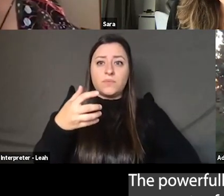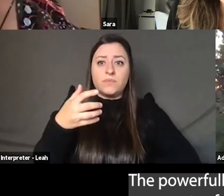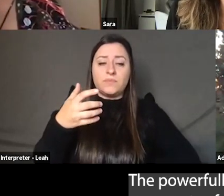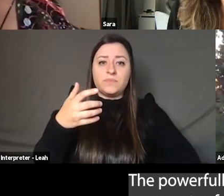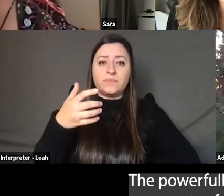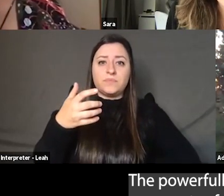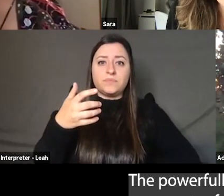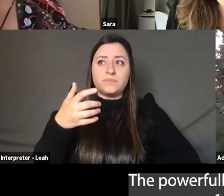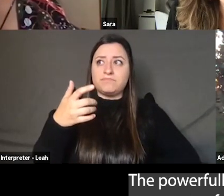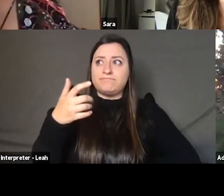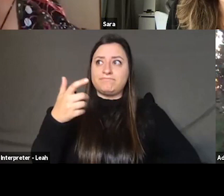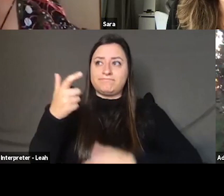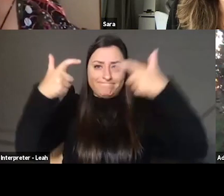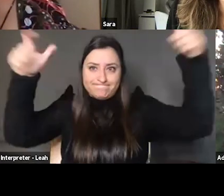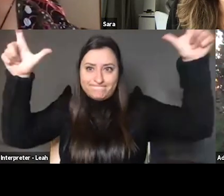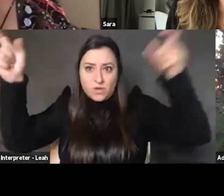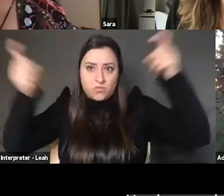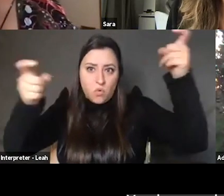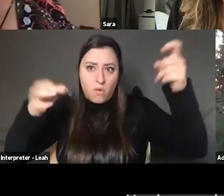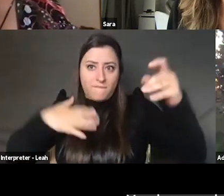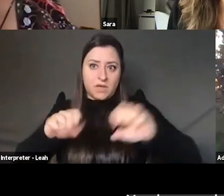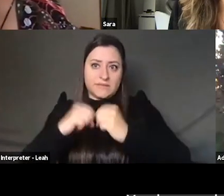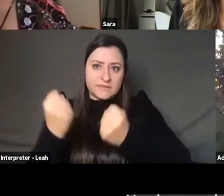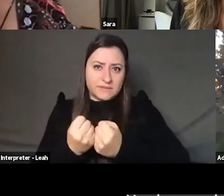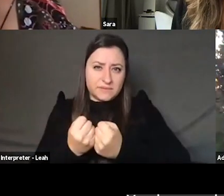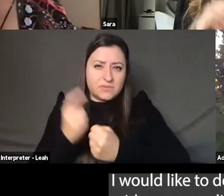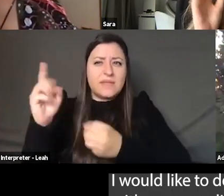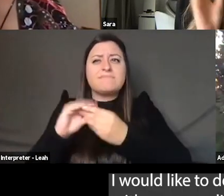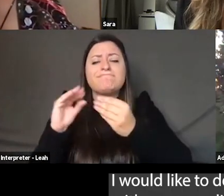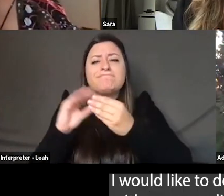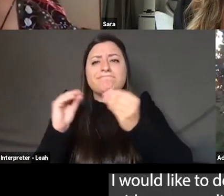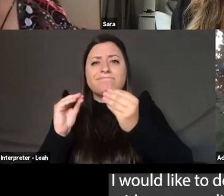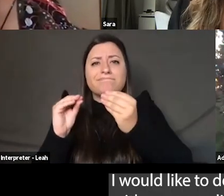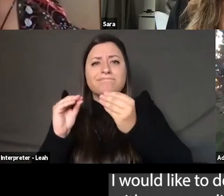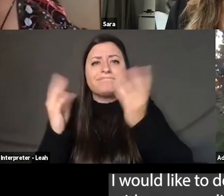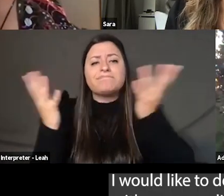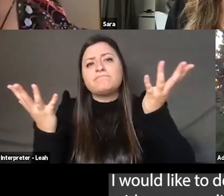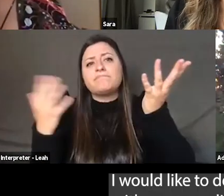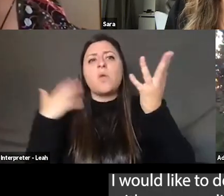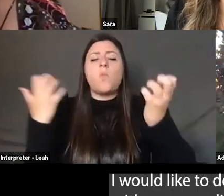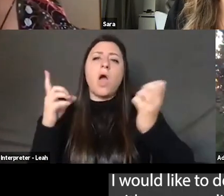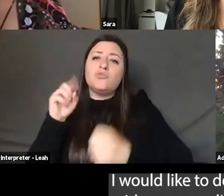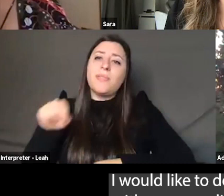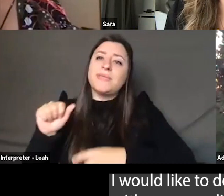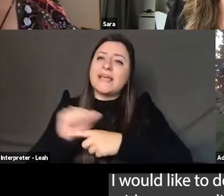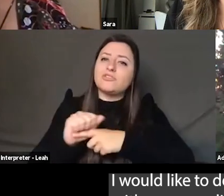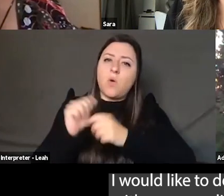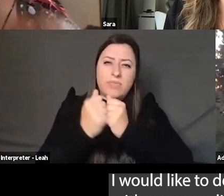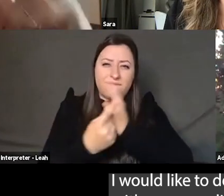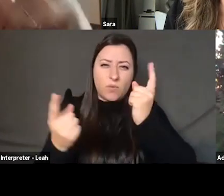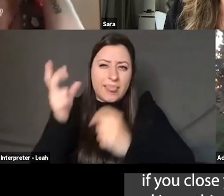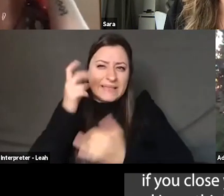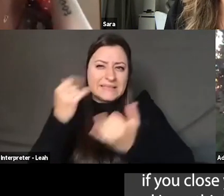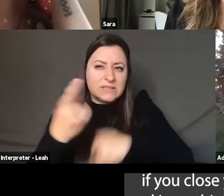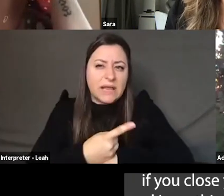extremist segments of our society. You know, when they say, I would like to do this exercise with everyone listening